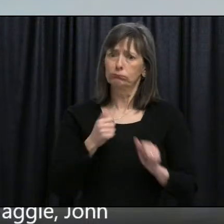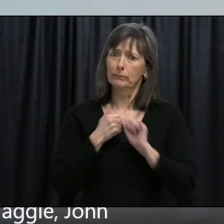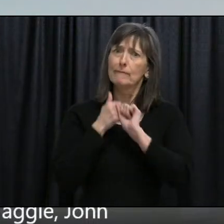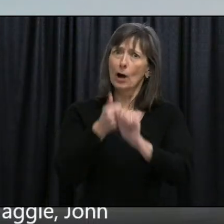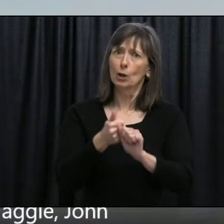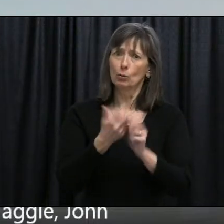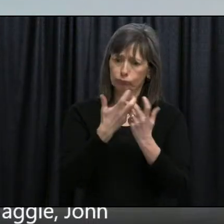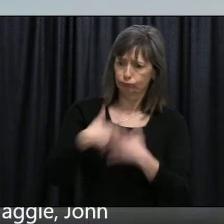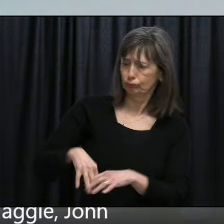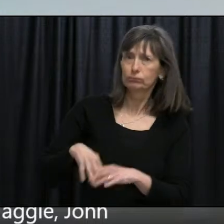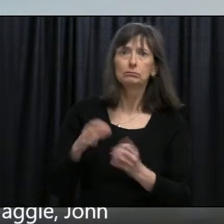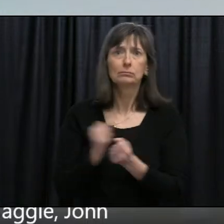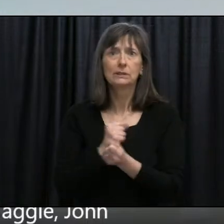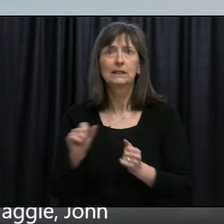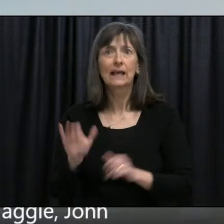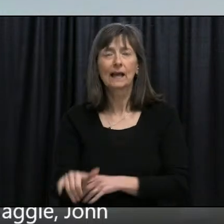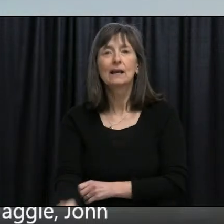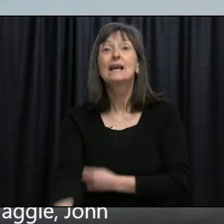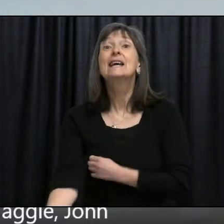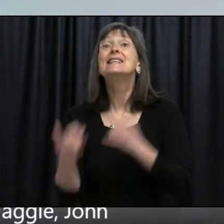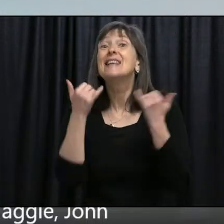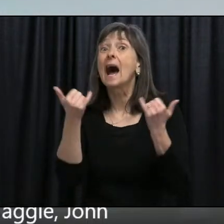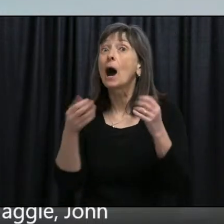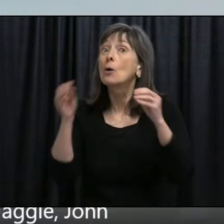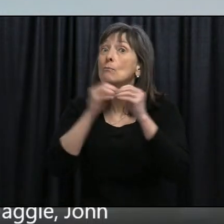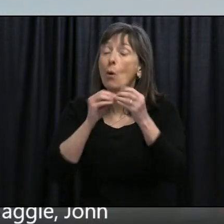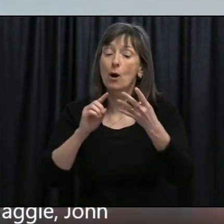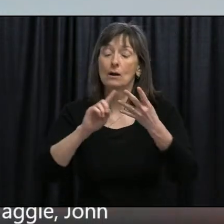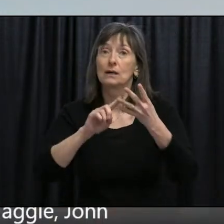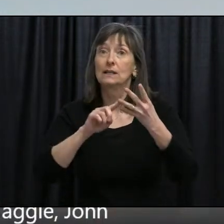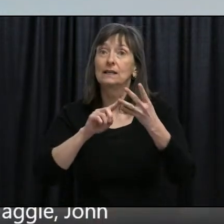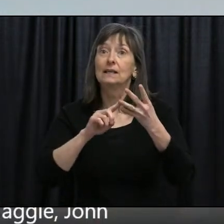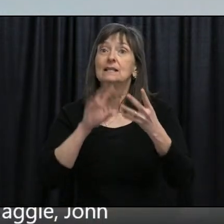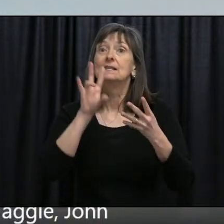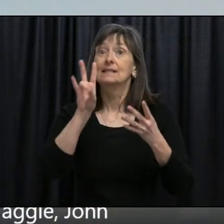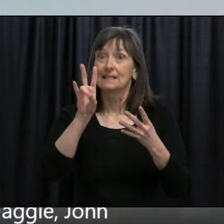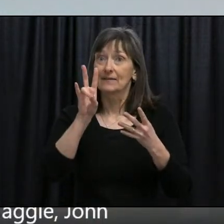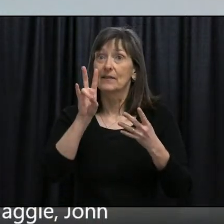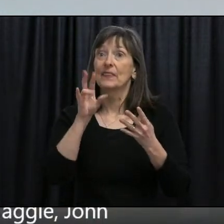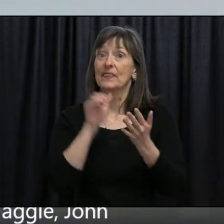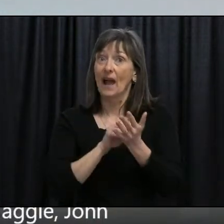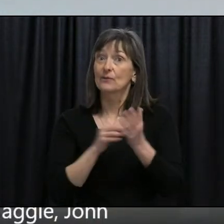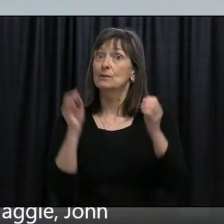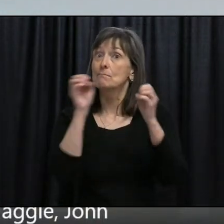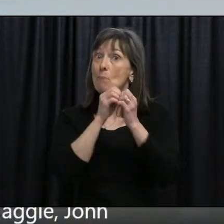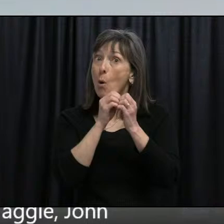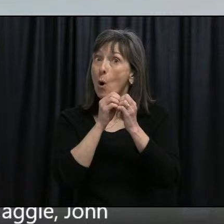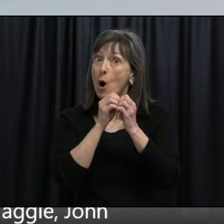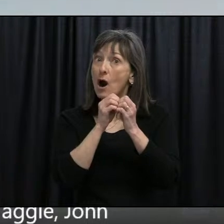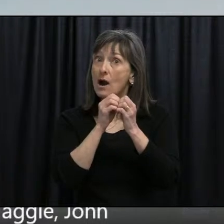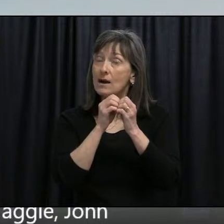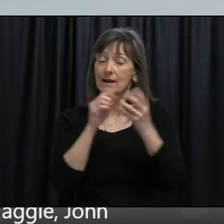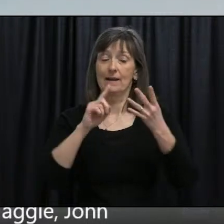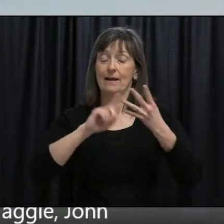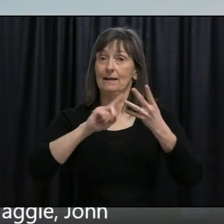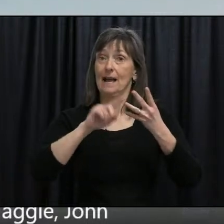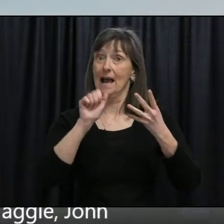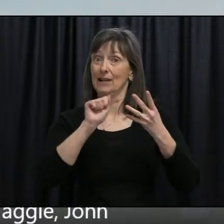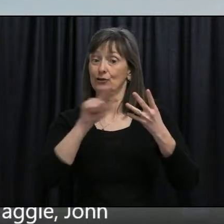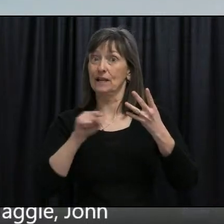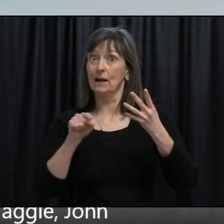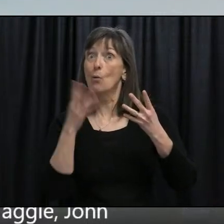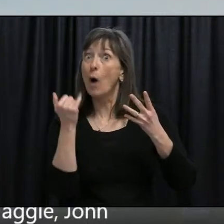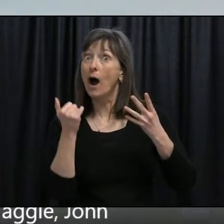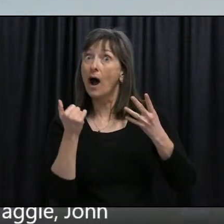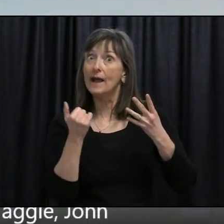7,000 initially AstraZeneca doses, courtesy of this arrangement with the United States, and possibly at the end of that,